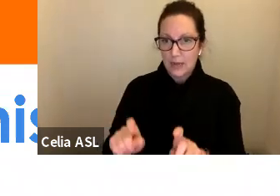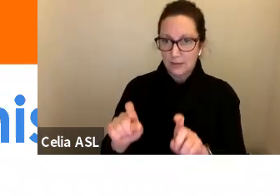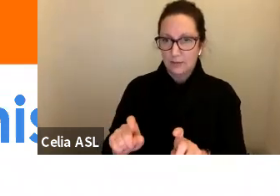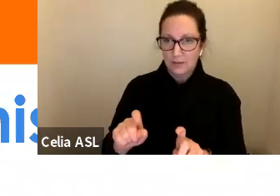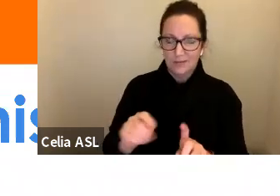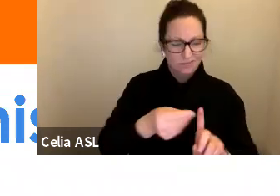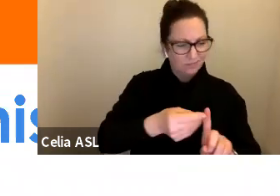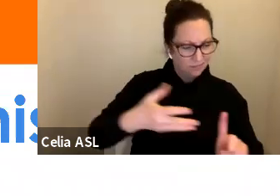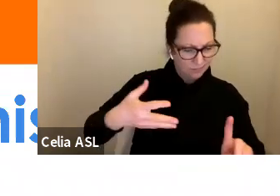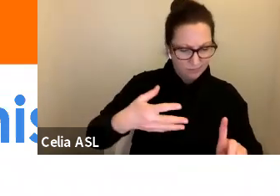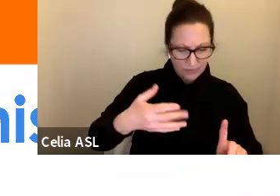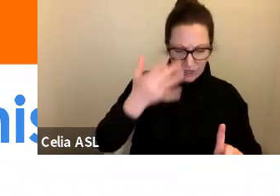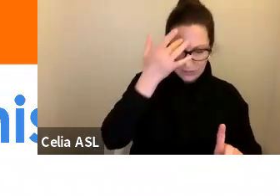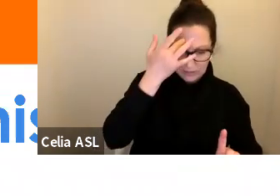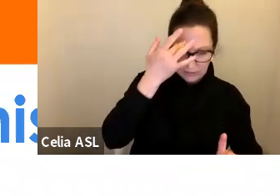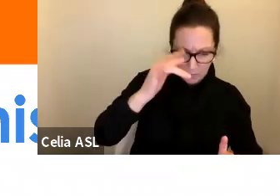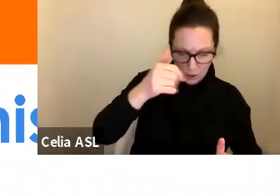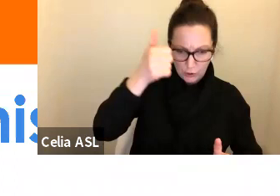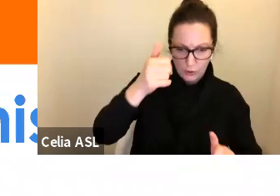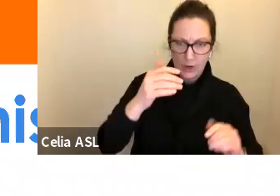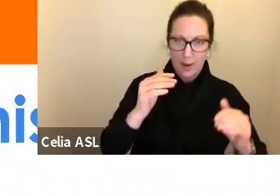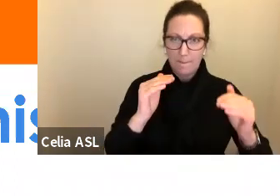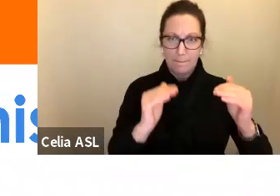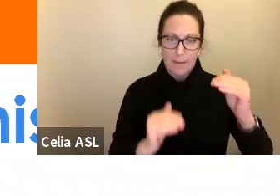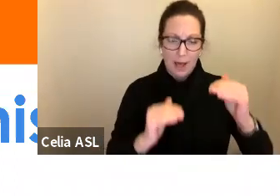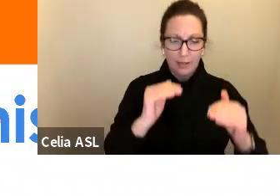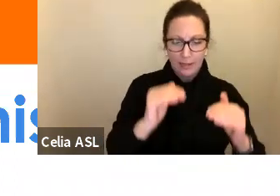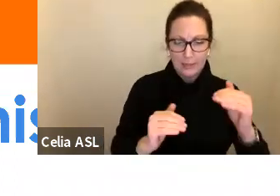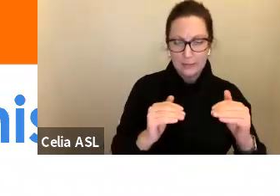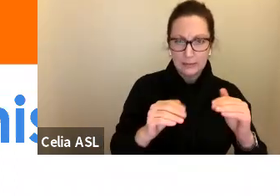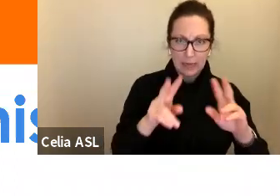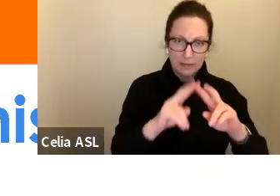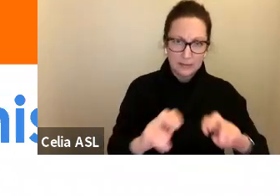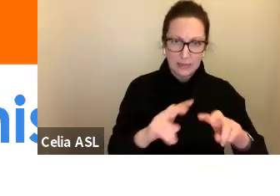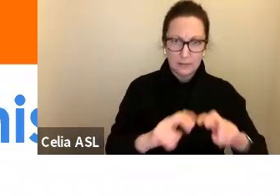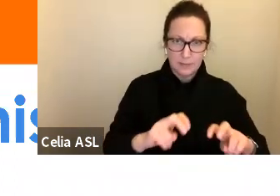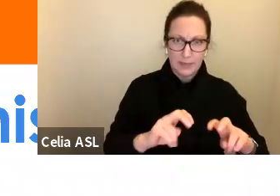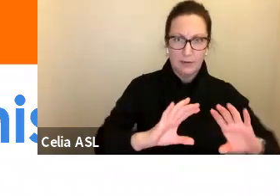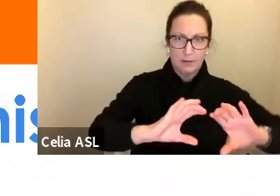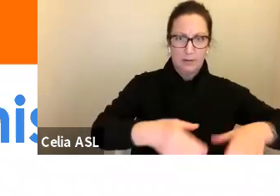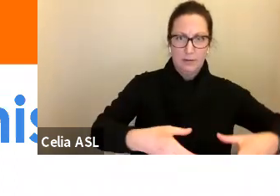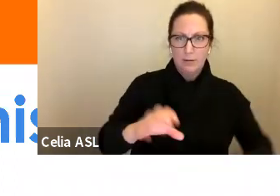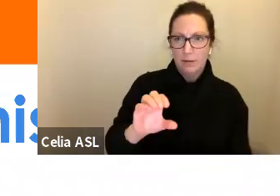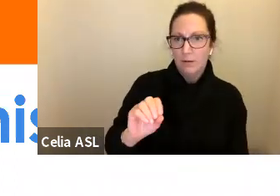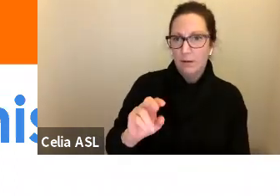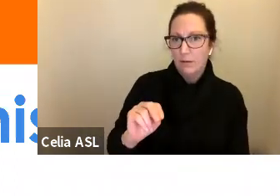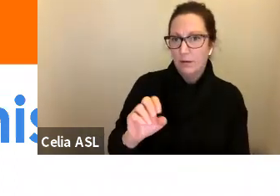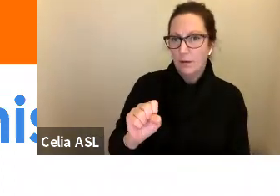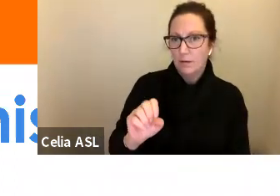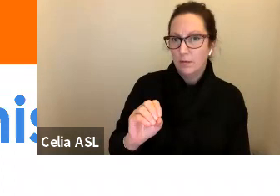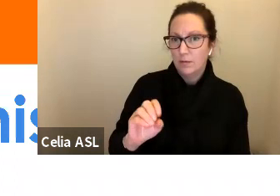I believe it's Smarter Balanced Assessment Consortium. Okay, so it's standardized